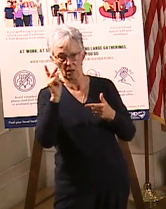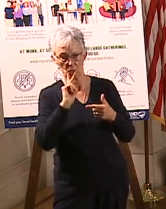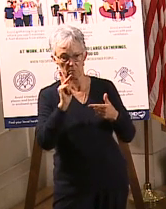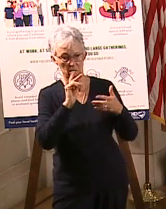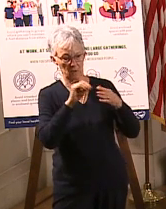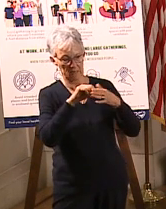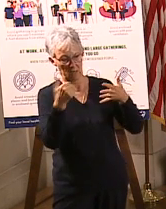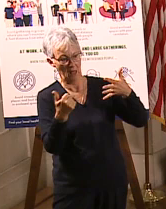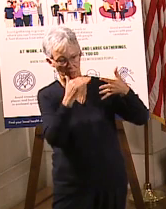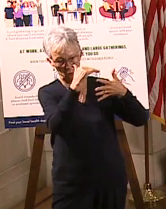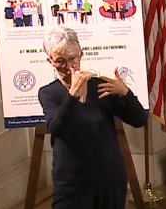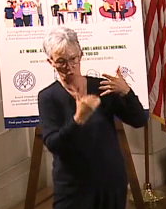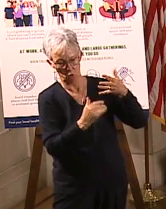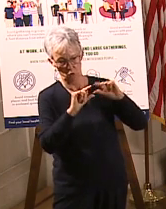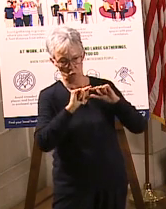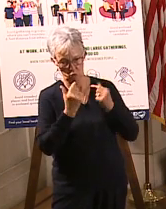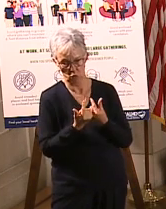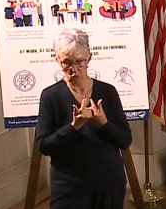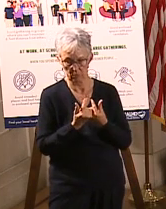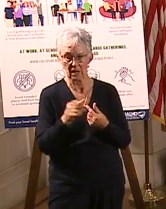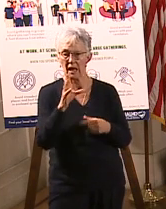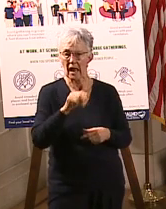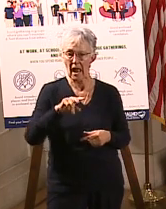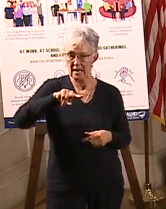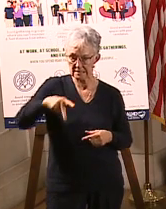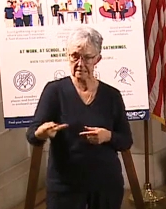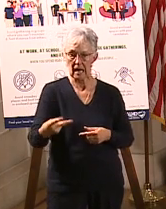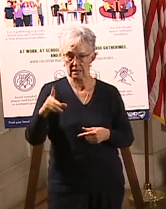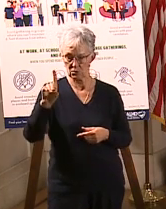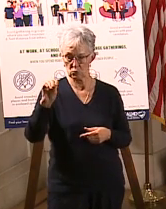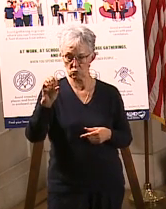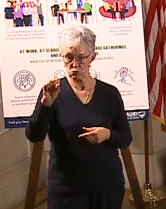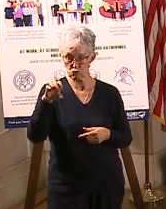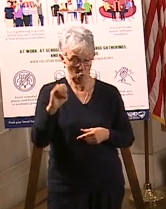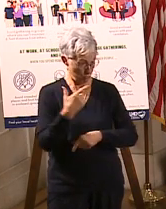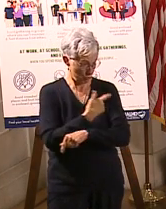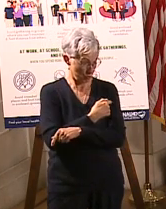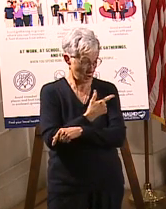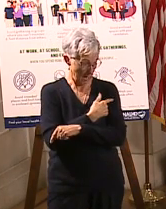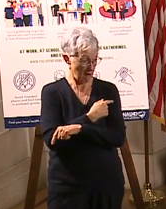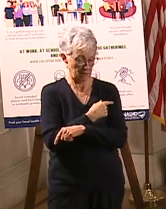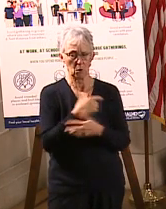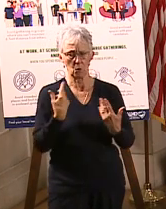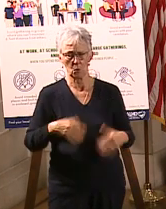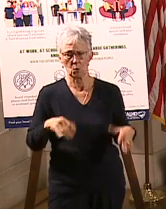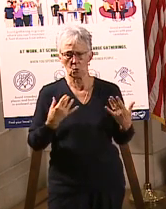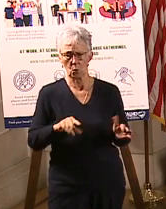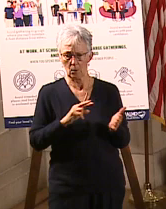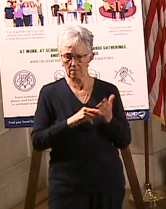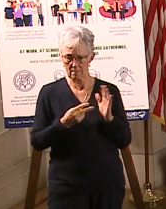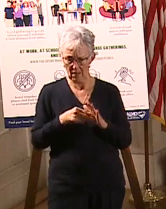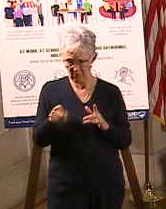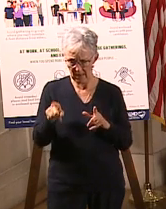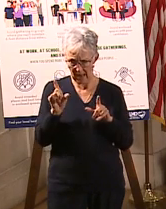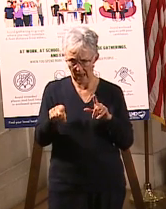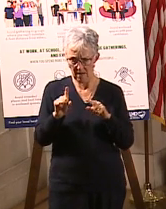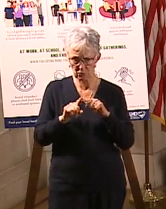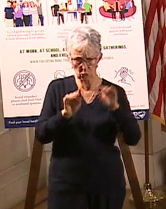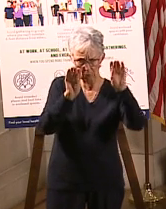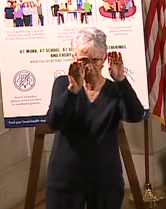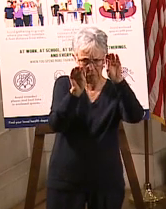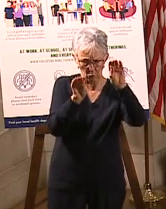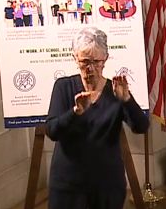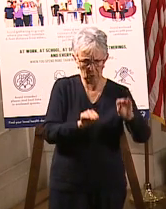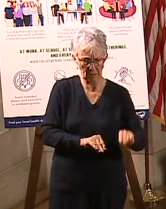interval and will need to provide second dose vaccine clinics as well. This is a big lift for all of those involved, and I have been incredibly impressed with